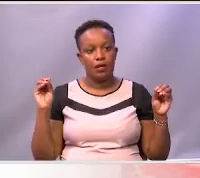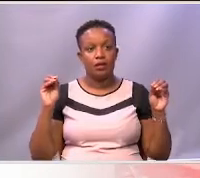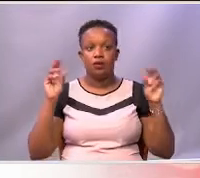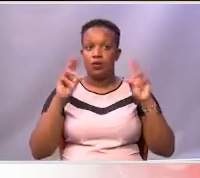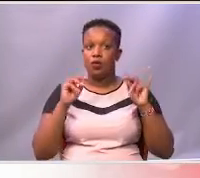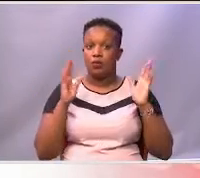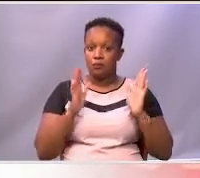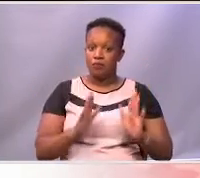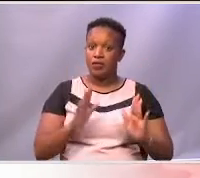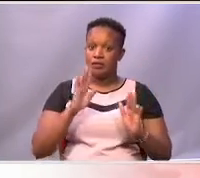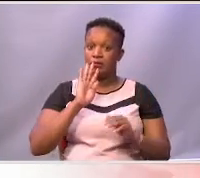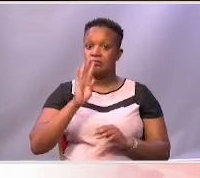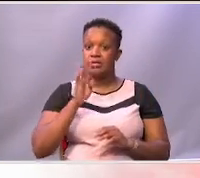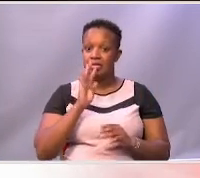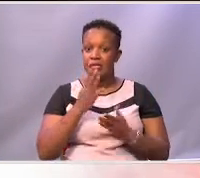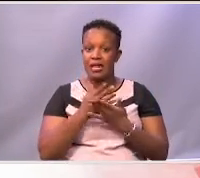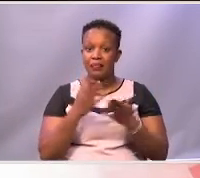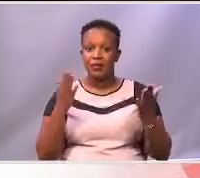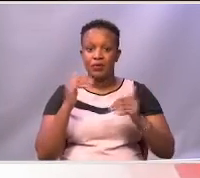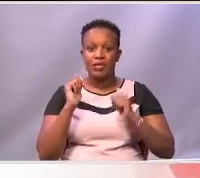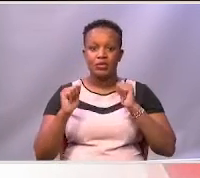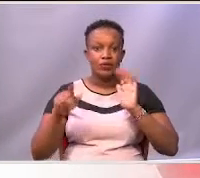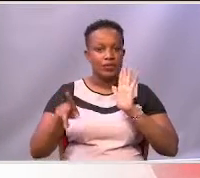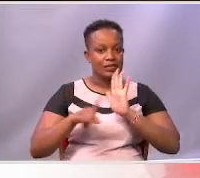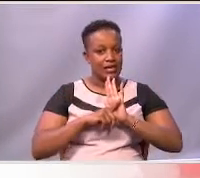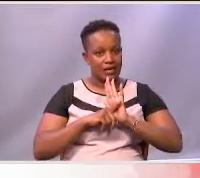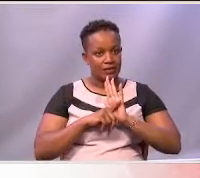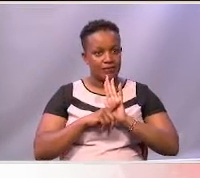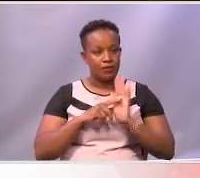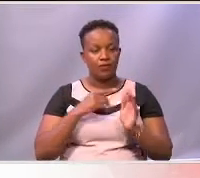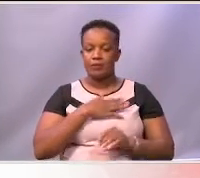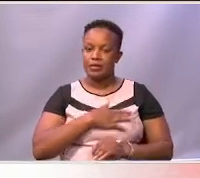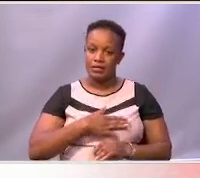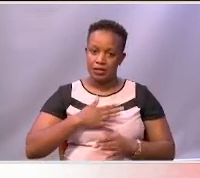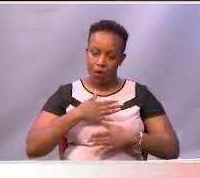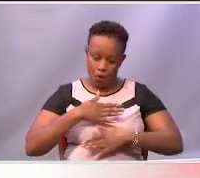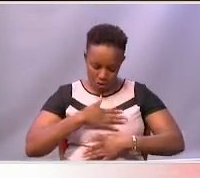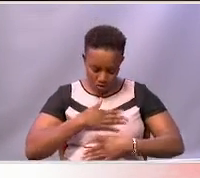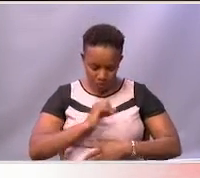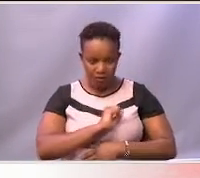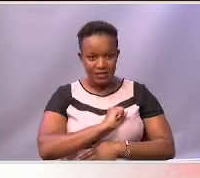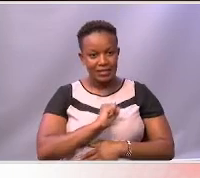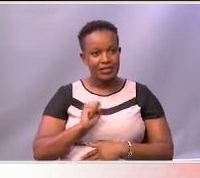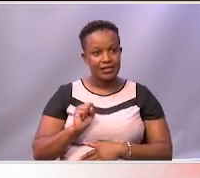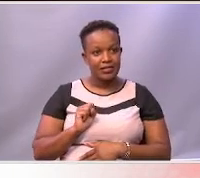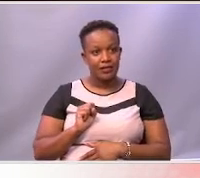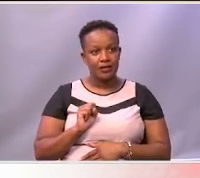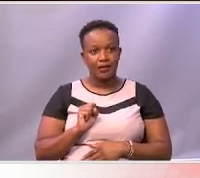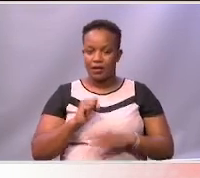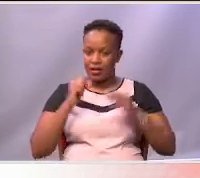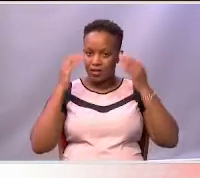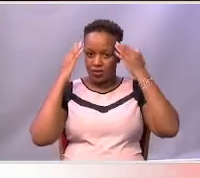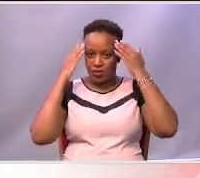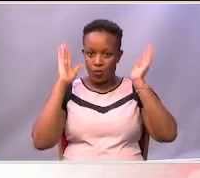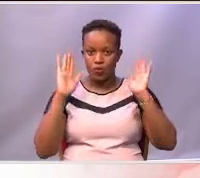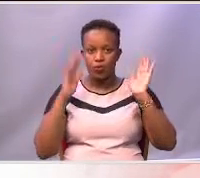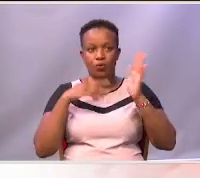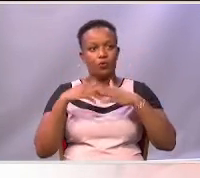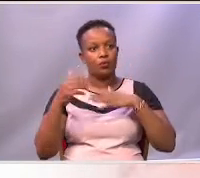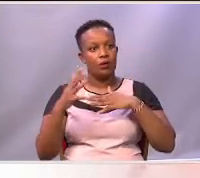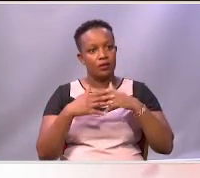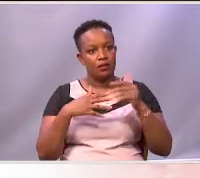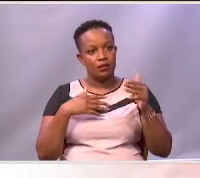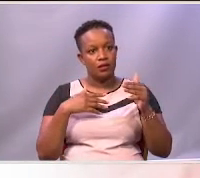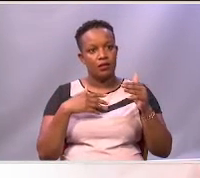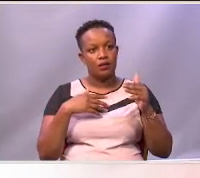are negative that would ostracize anyone. So, Mheshimiwa, I don't know whether we need to let